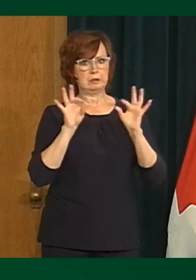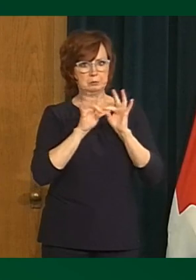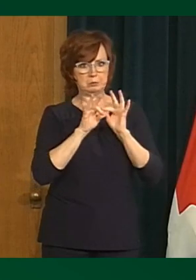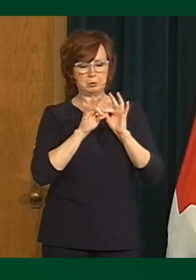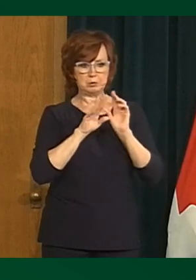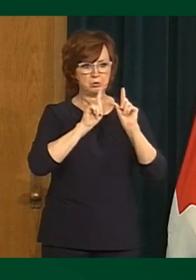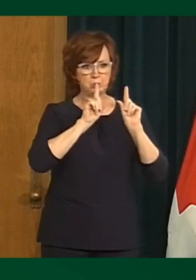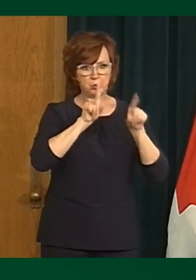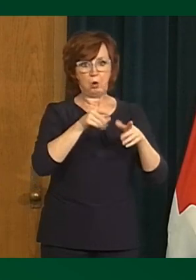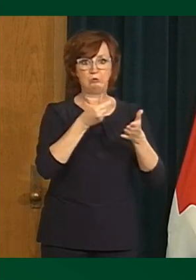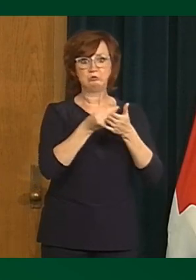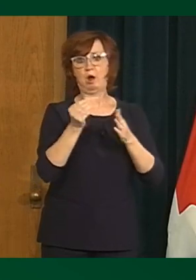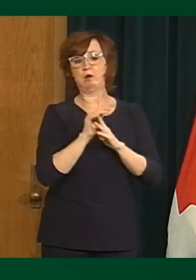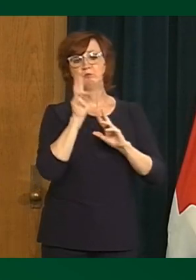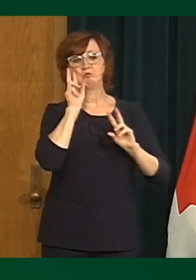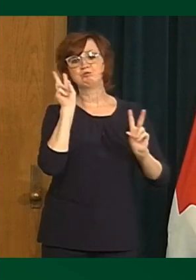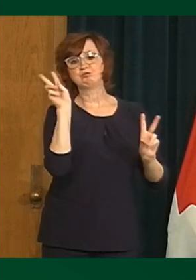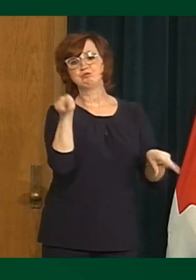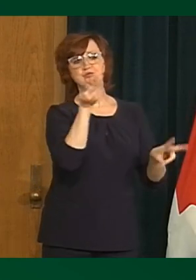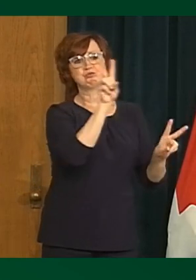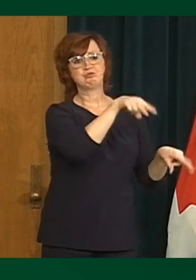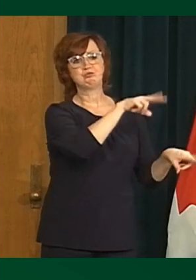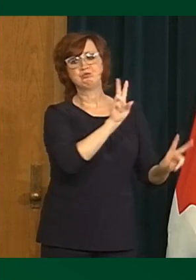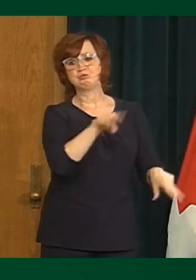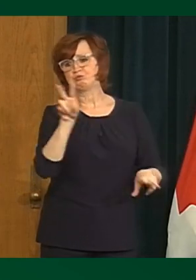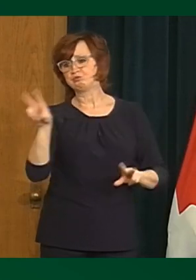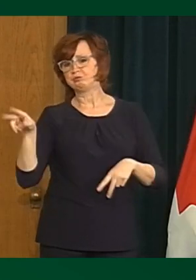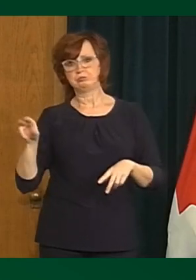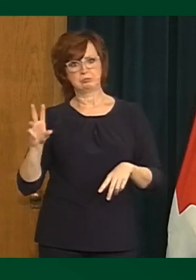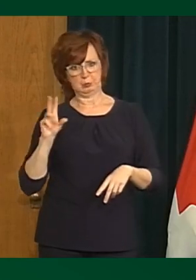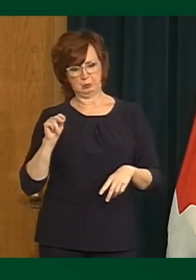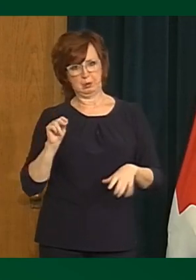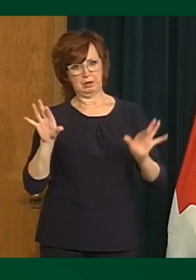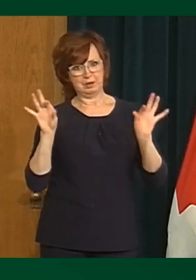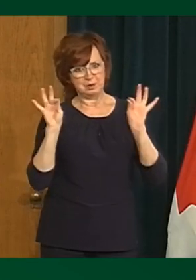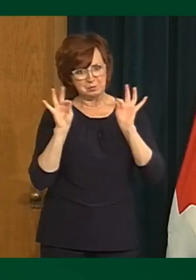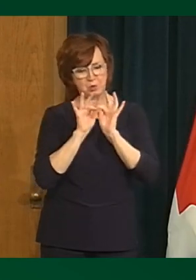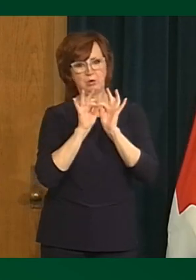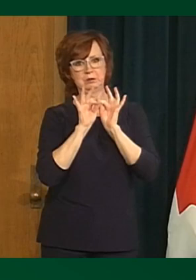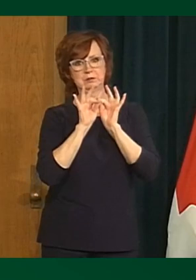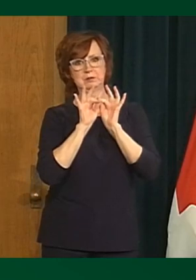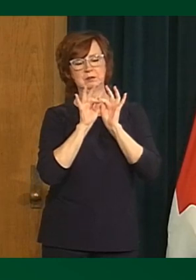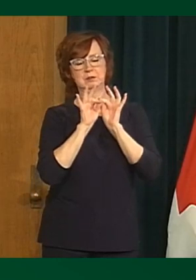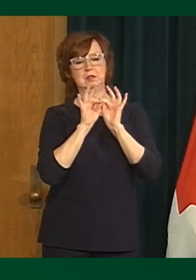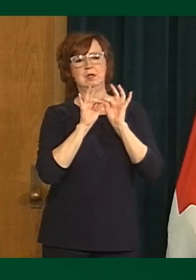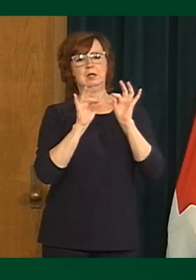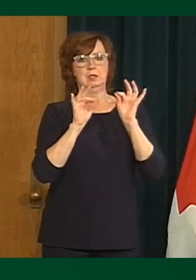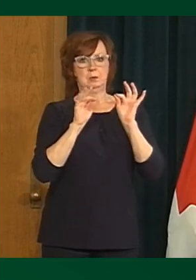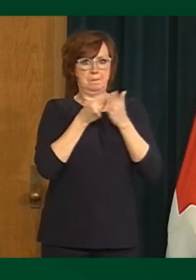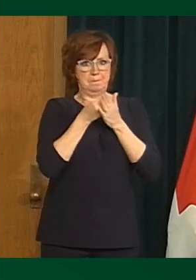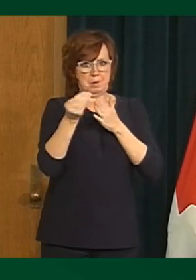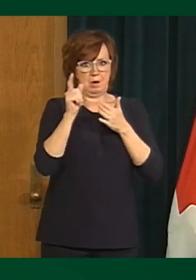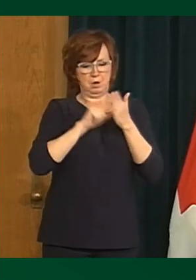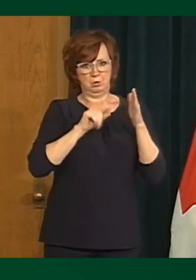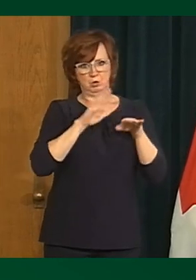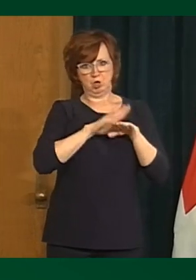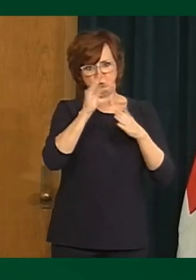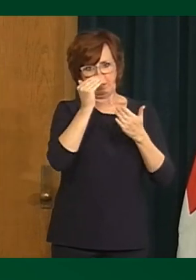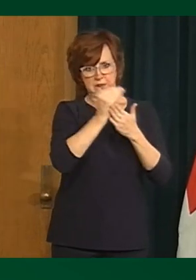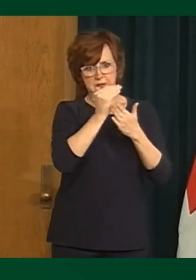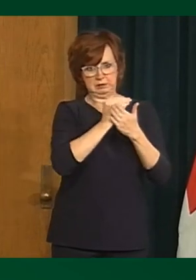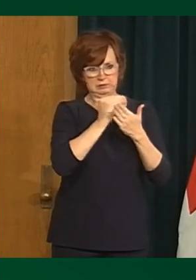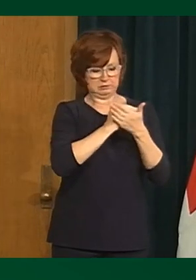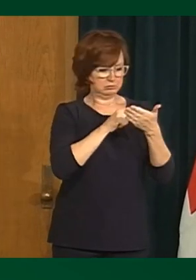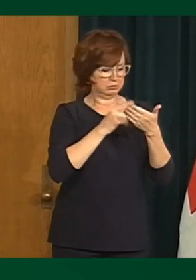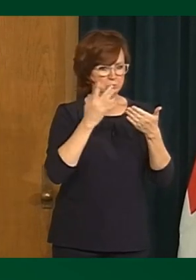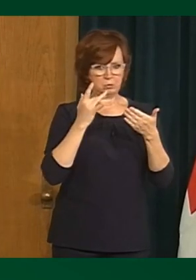what you want, not browse or try out a lot of things. It's very hard for businesses then to have to